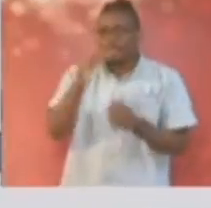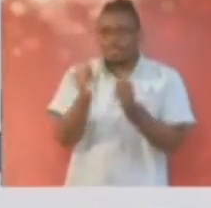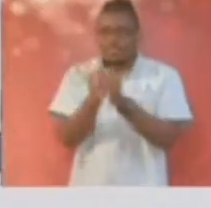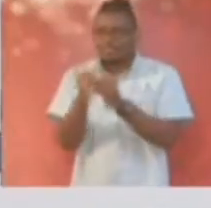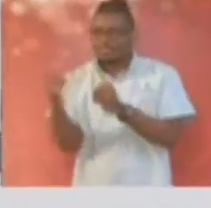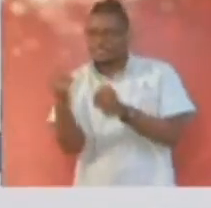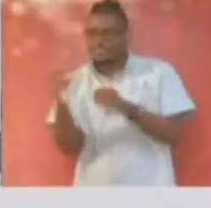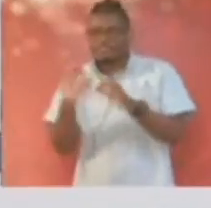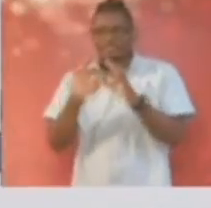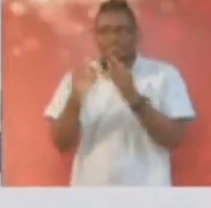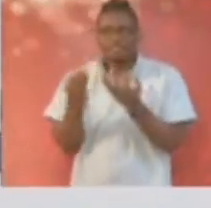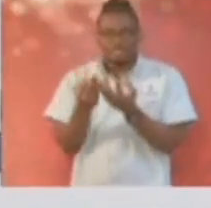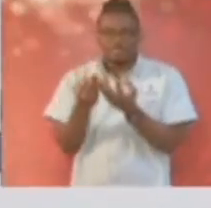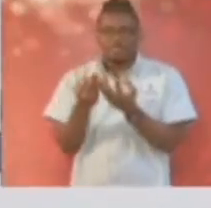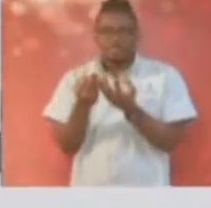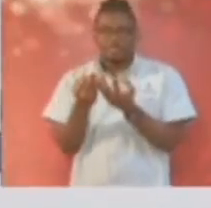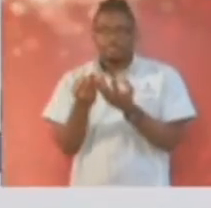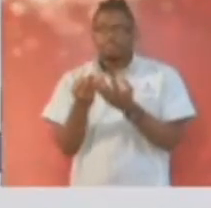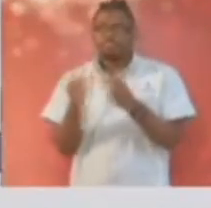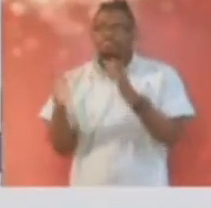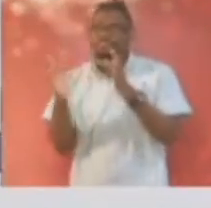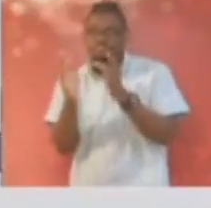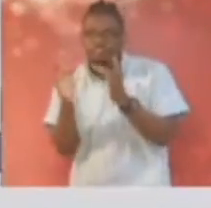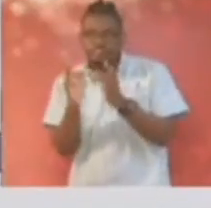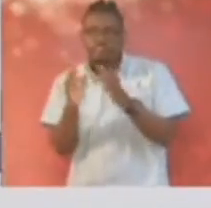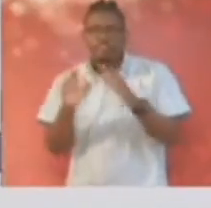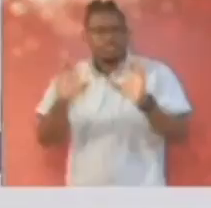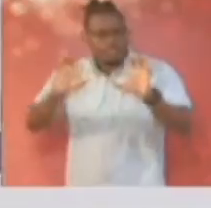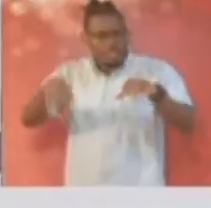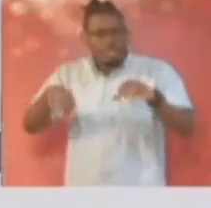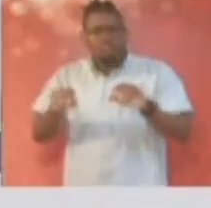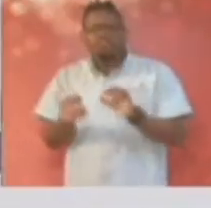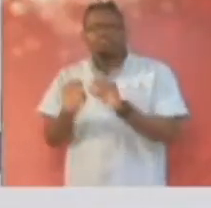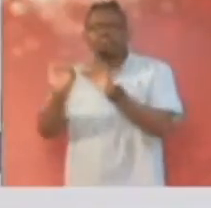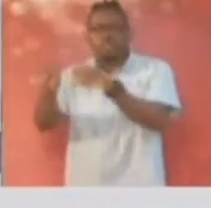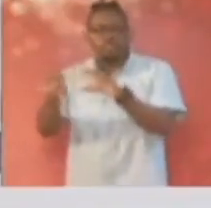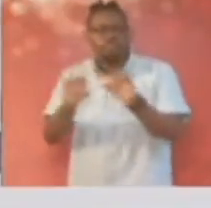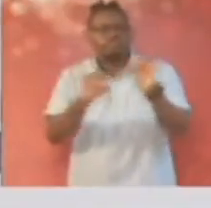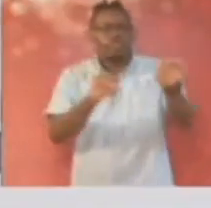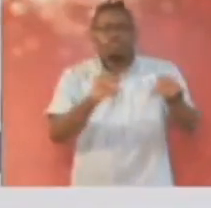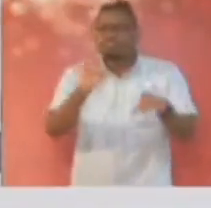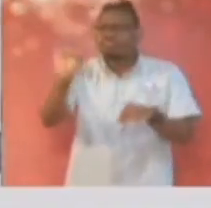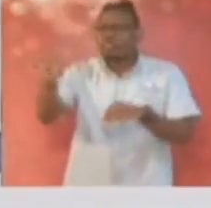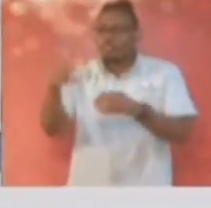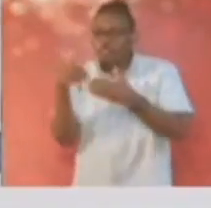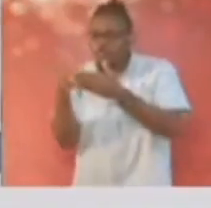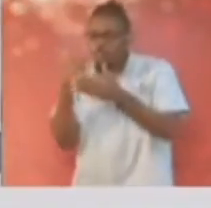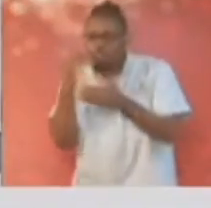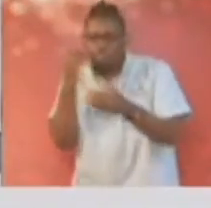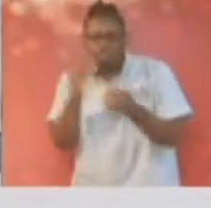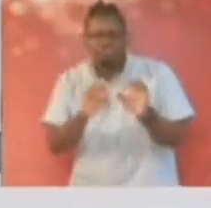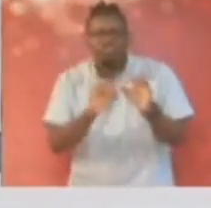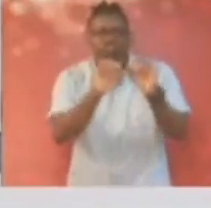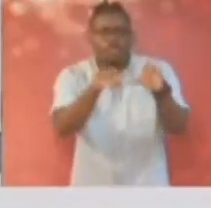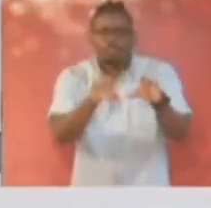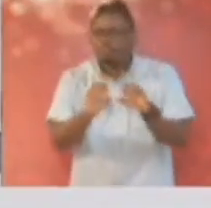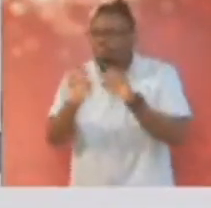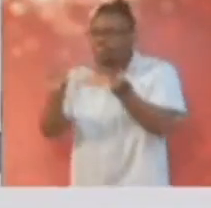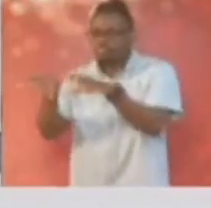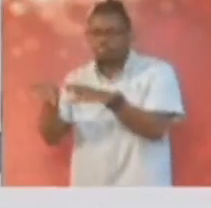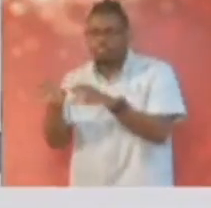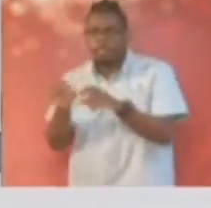You can deliver the traditional festive meals and sweets to close family and friends, observing all food hygiene